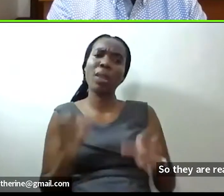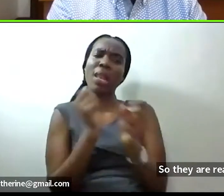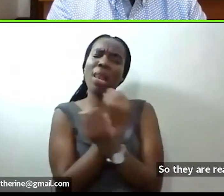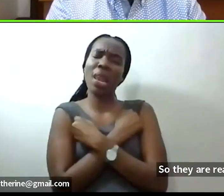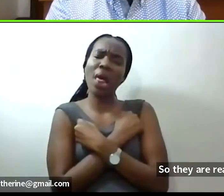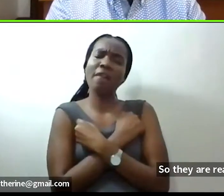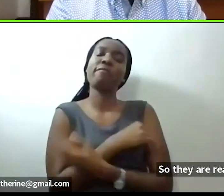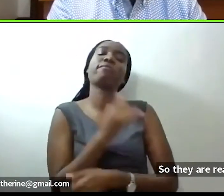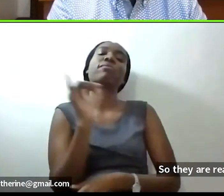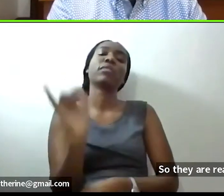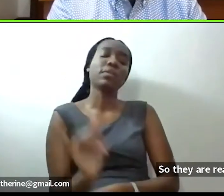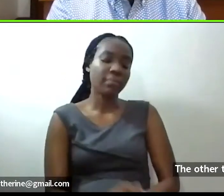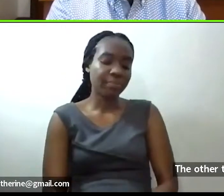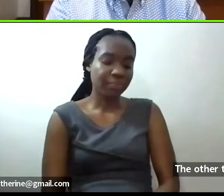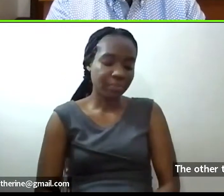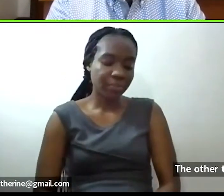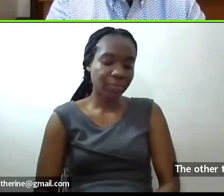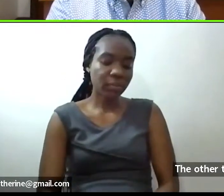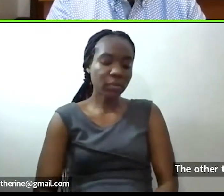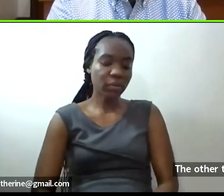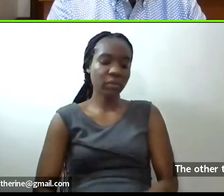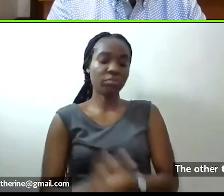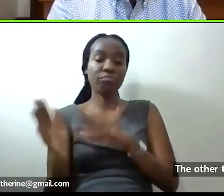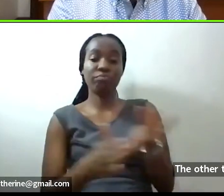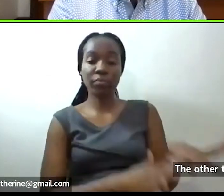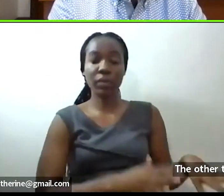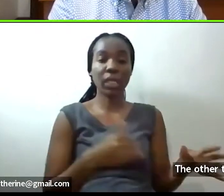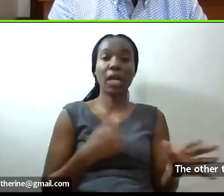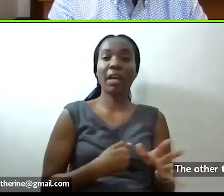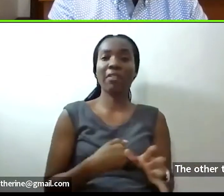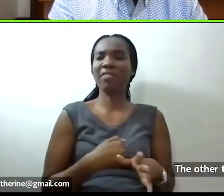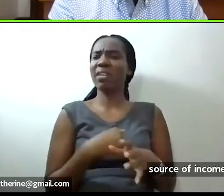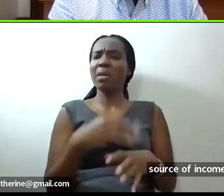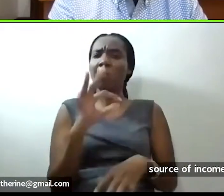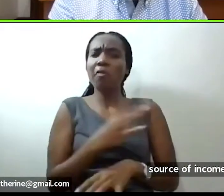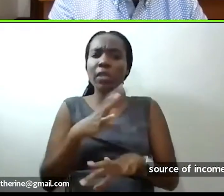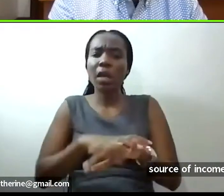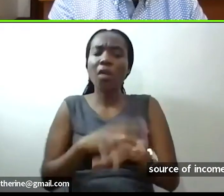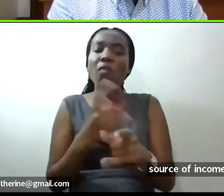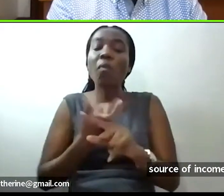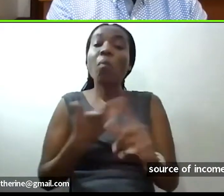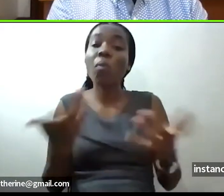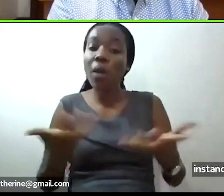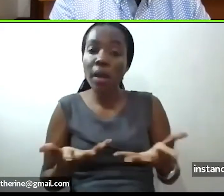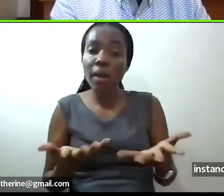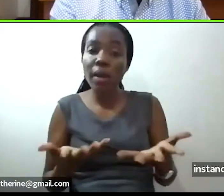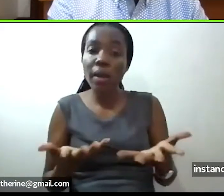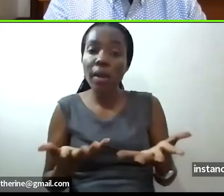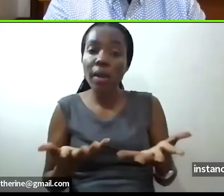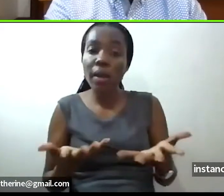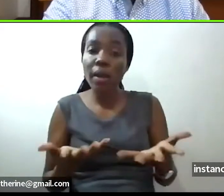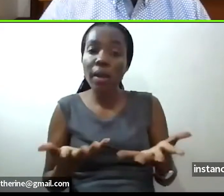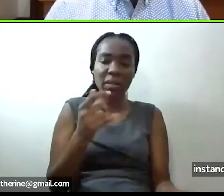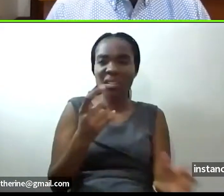Source of income in the sense you put in money, for instance, if you're buying a bond and you are assured or you have